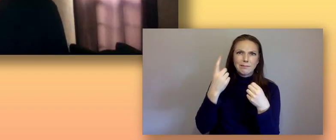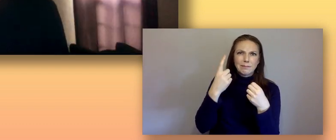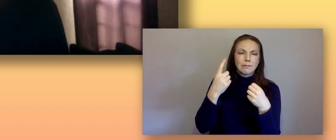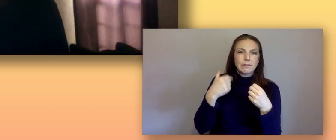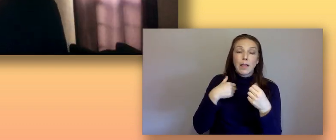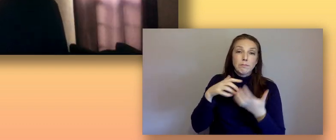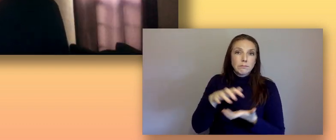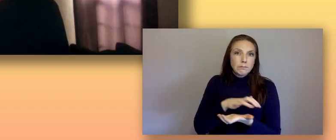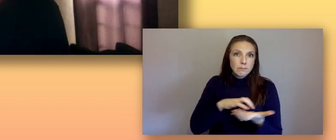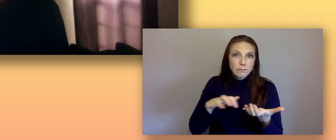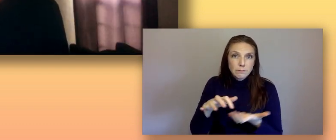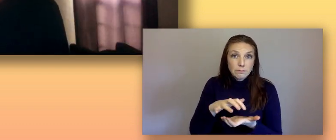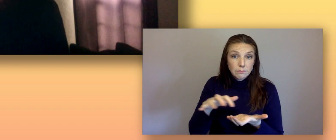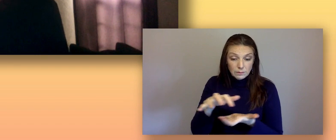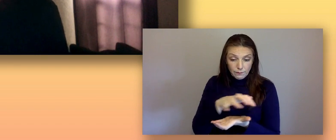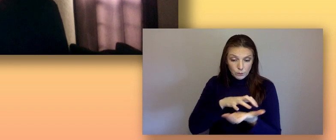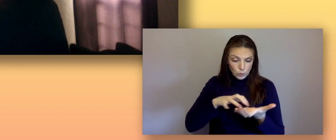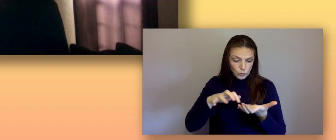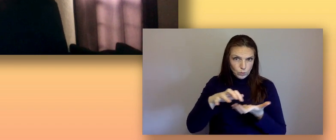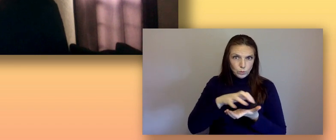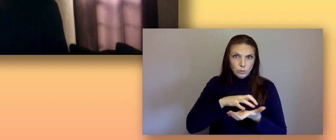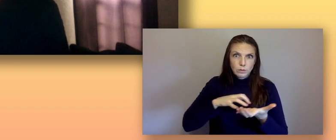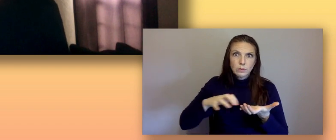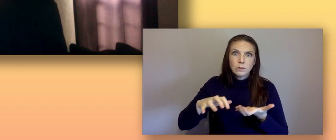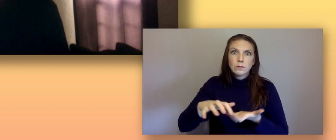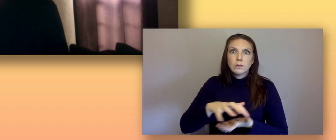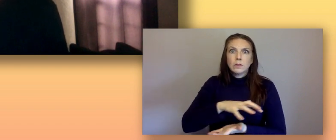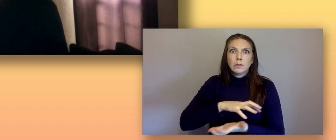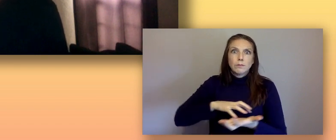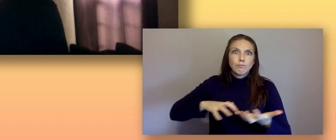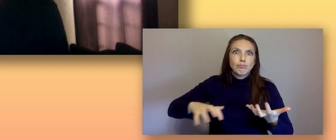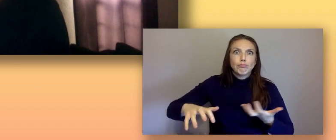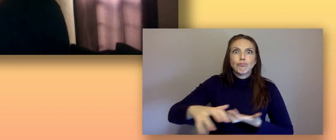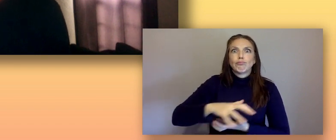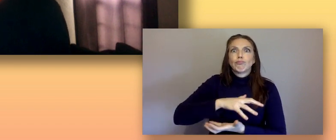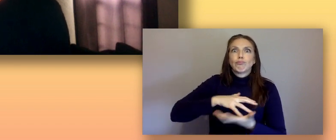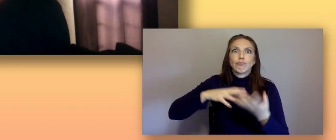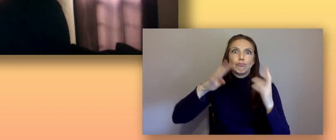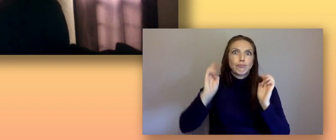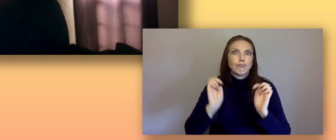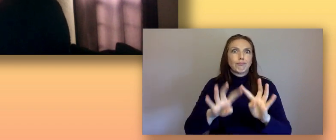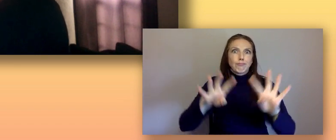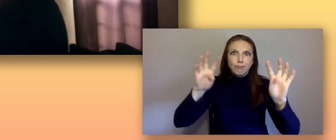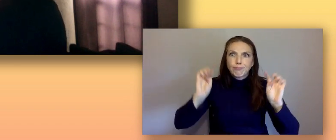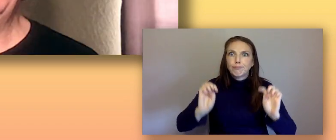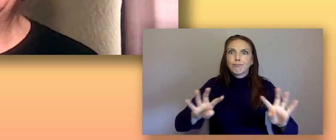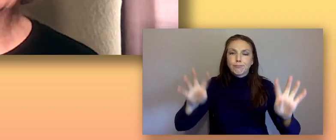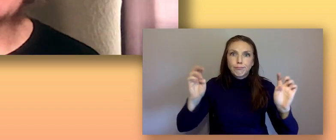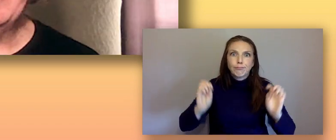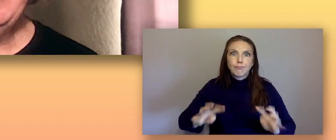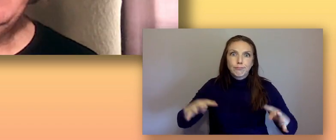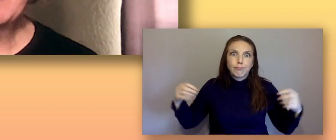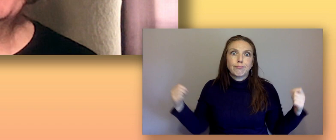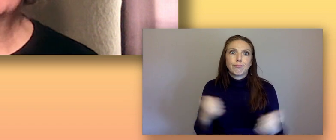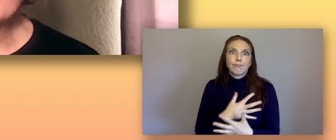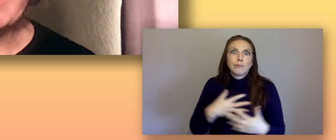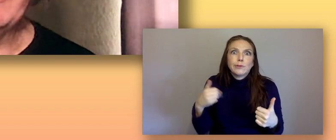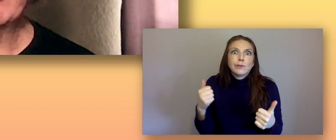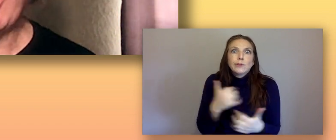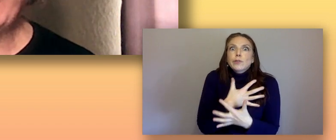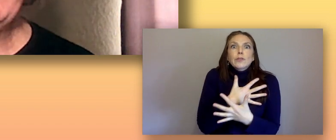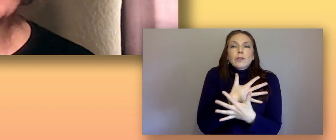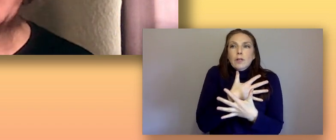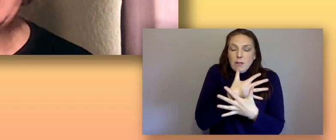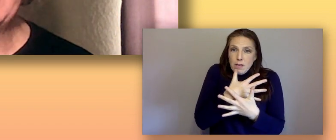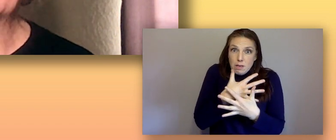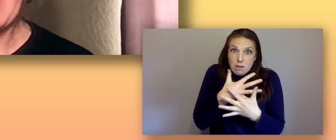confused. And this confusion leads to more unanswerable questions. And questions lead to anxiety. And anxiety takes me directly